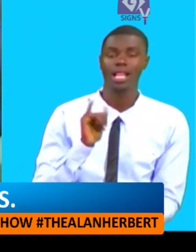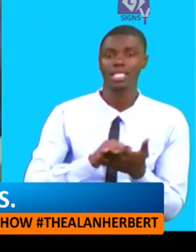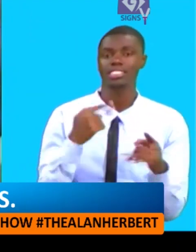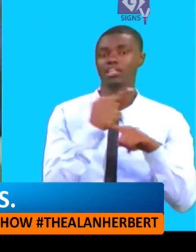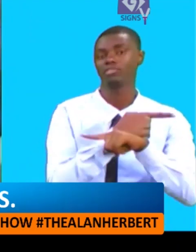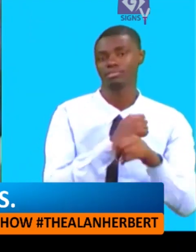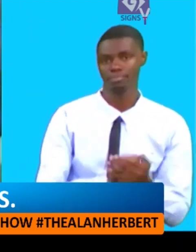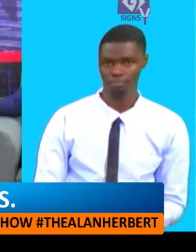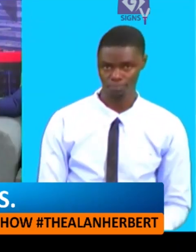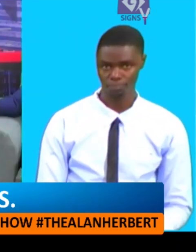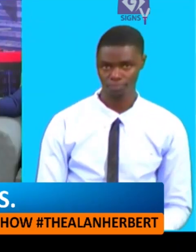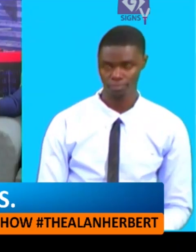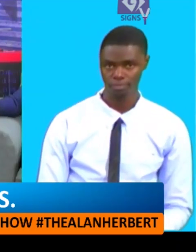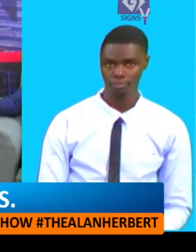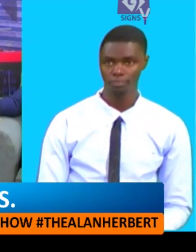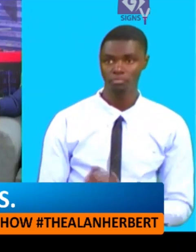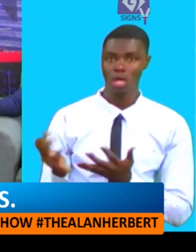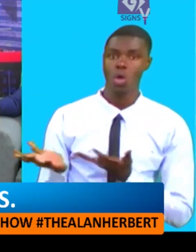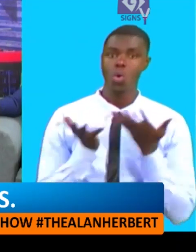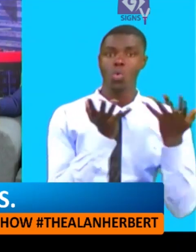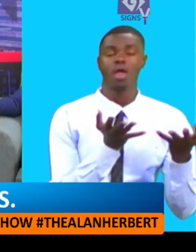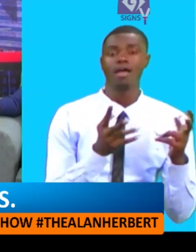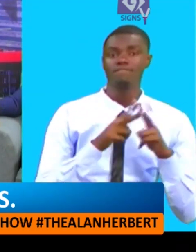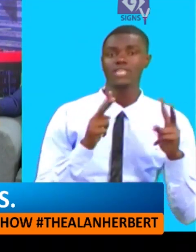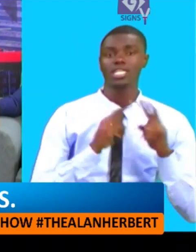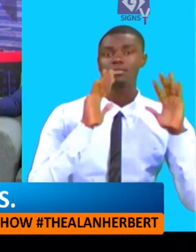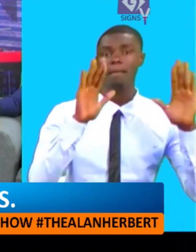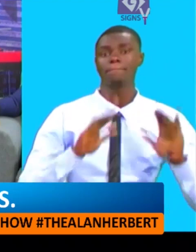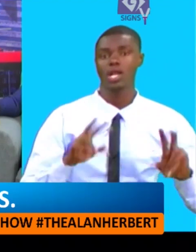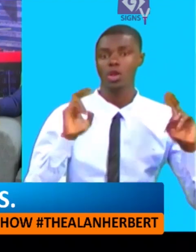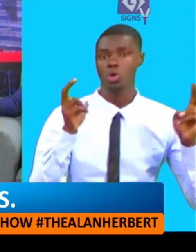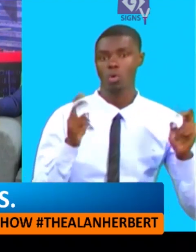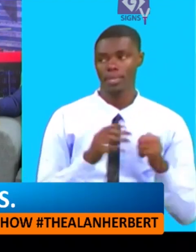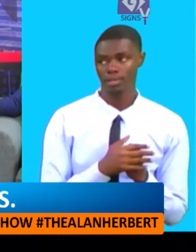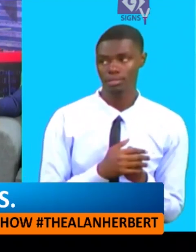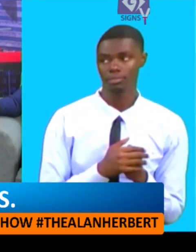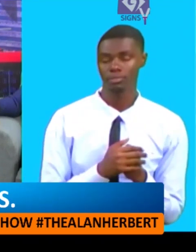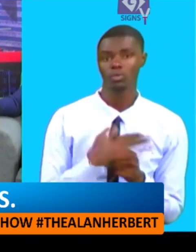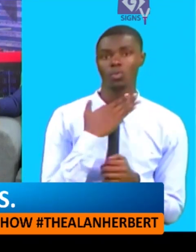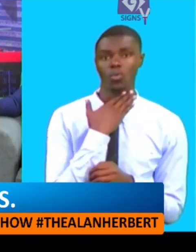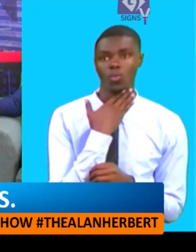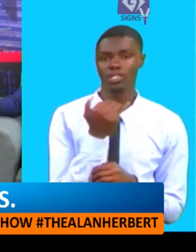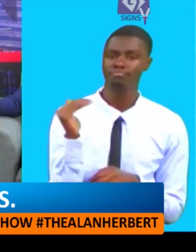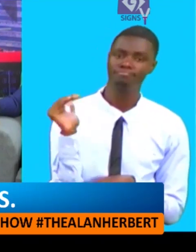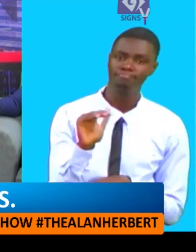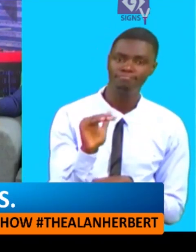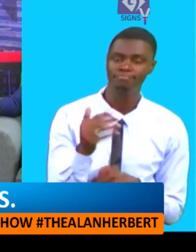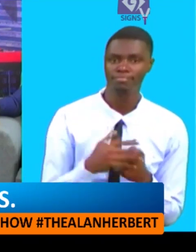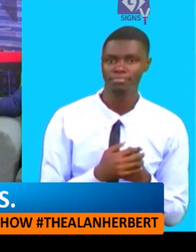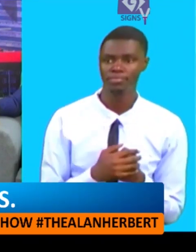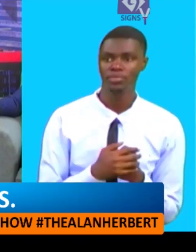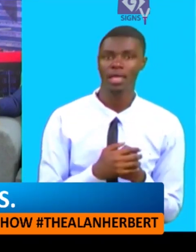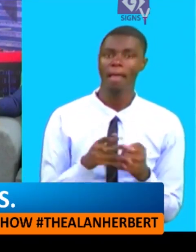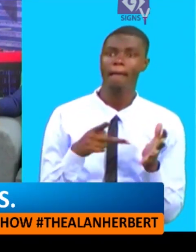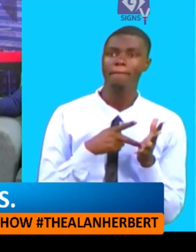the difference. And you brought in a very key topic. You actually went ahead of me, because I wanted to ask, how do